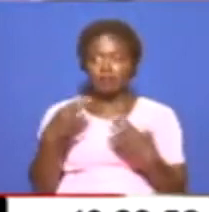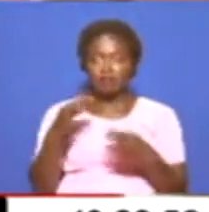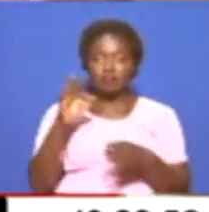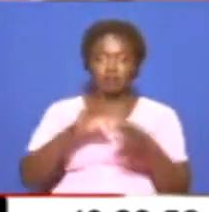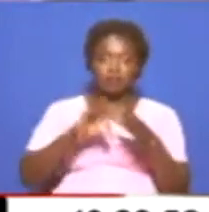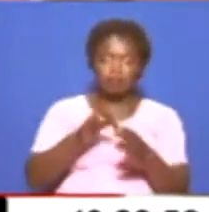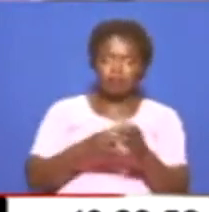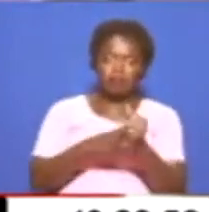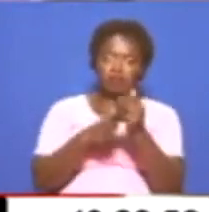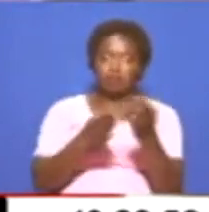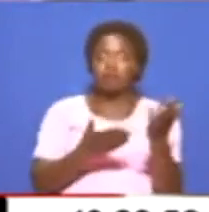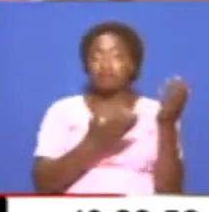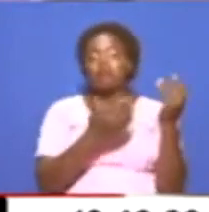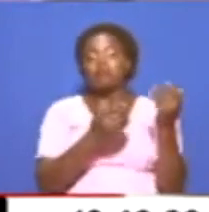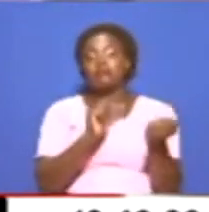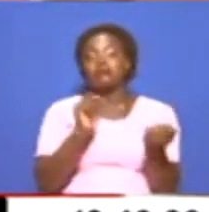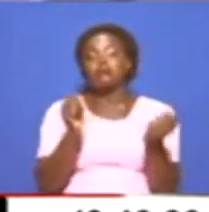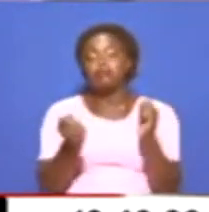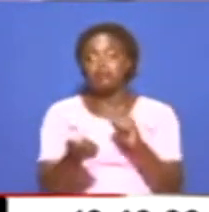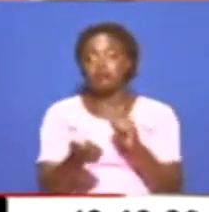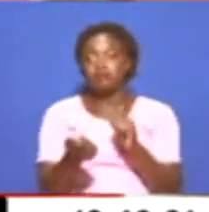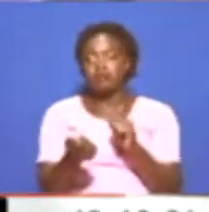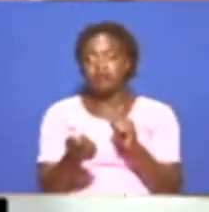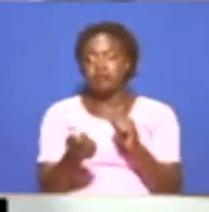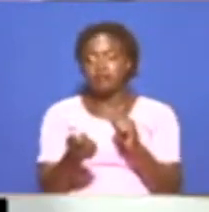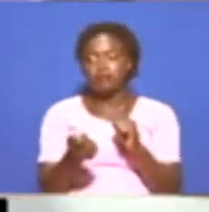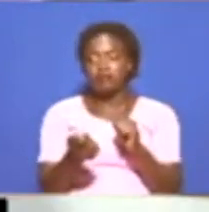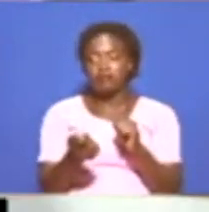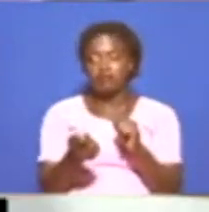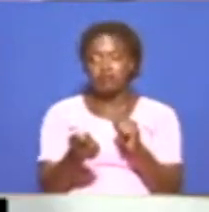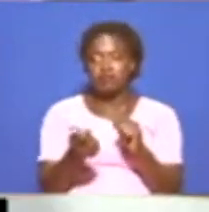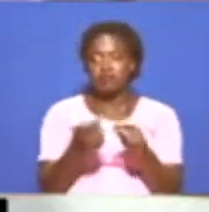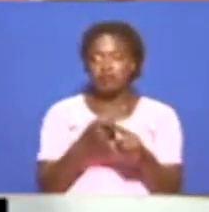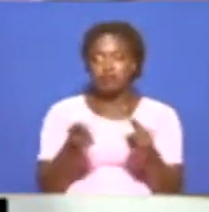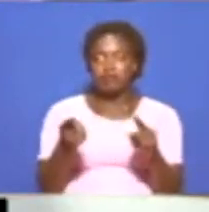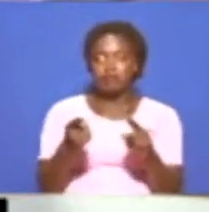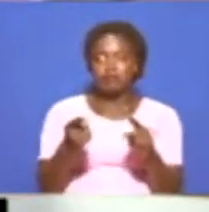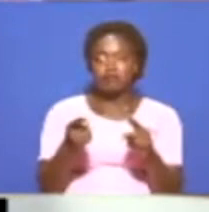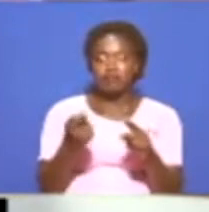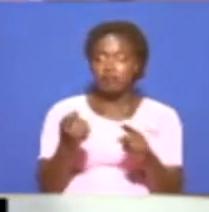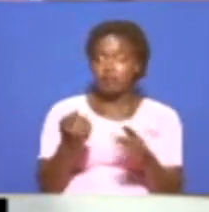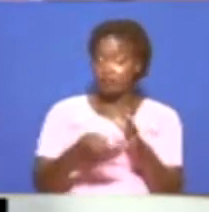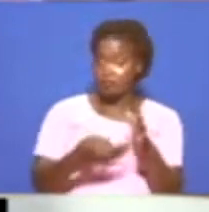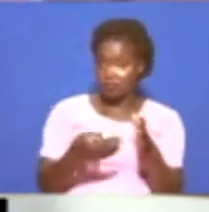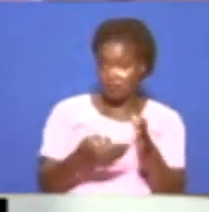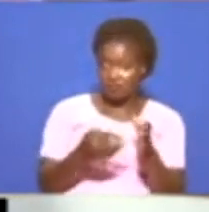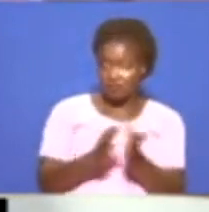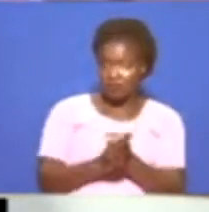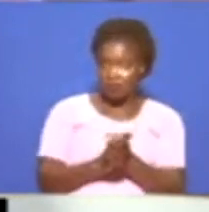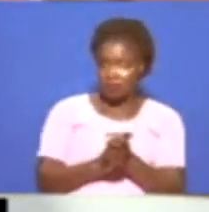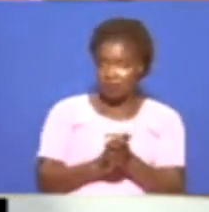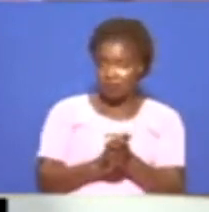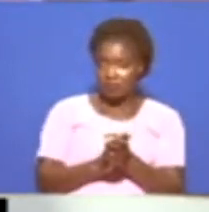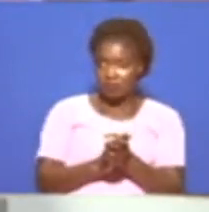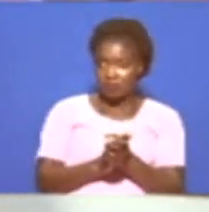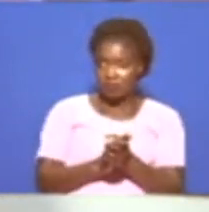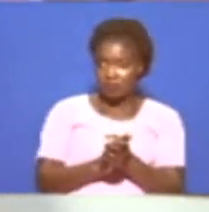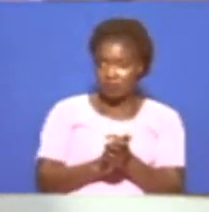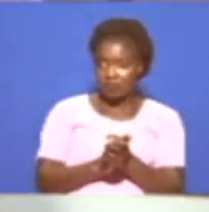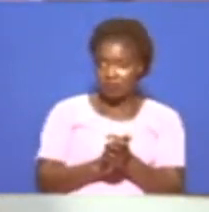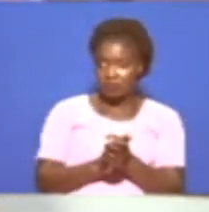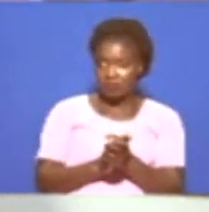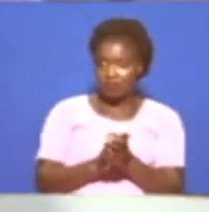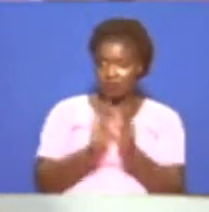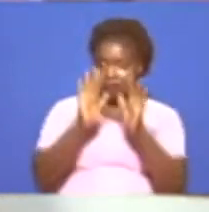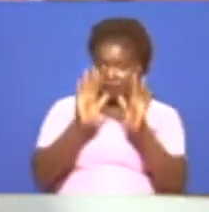leaders expecting for change, I would go that with that, but then as a very, very minor factor. There are very key things